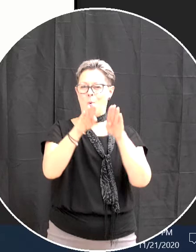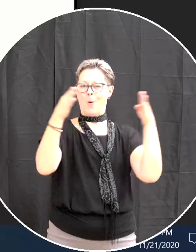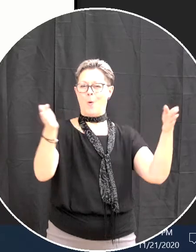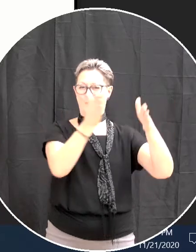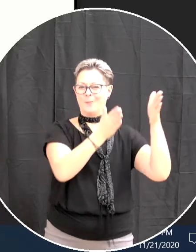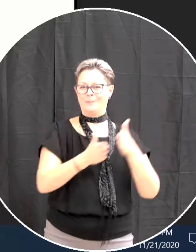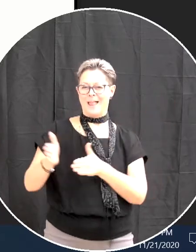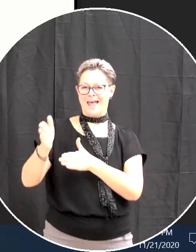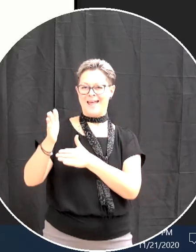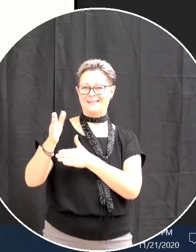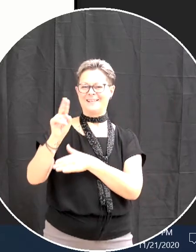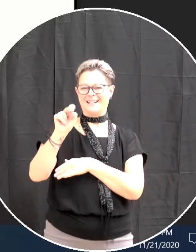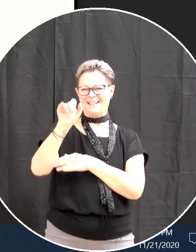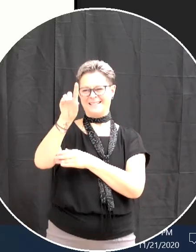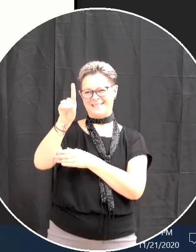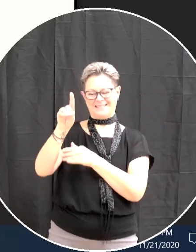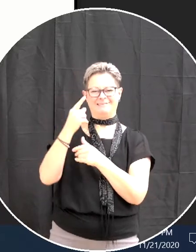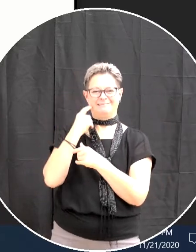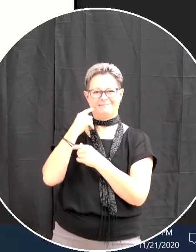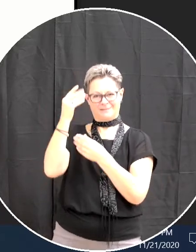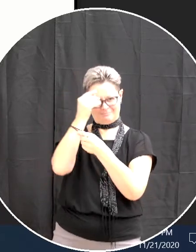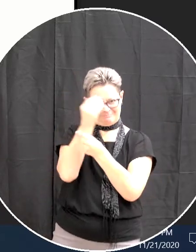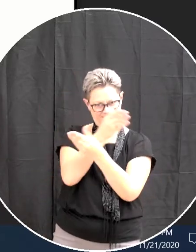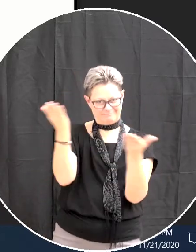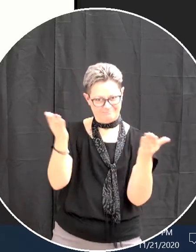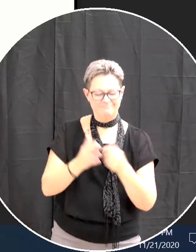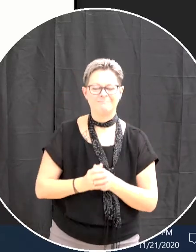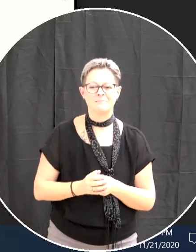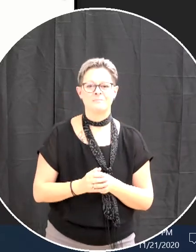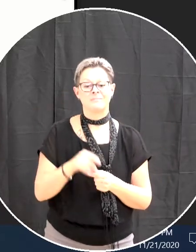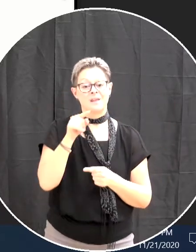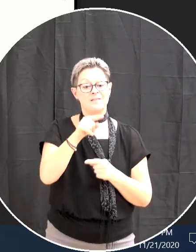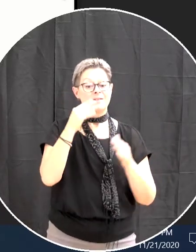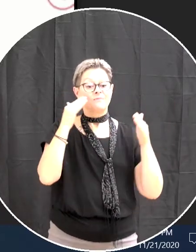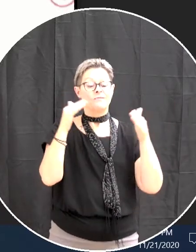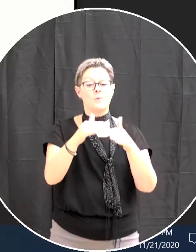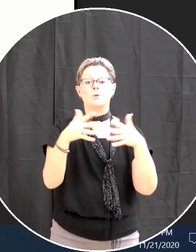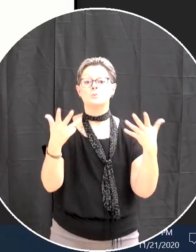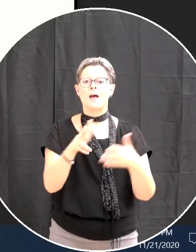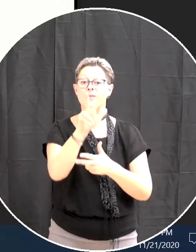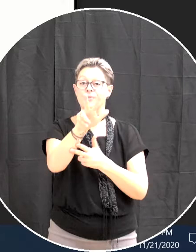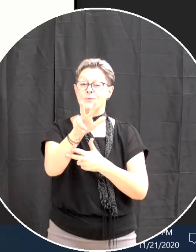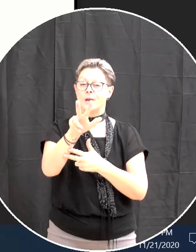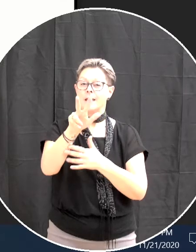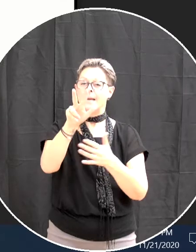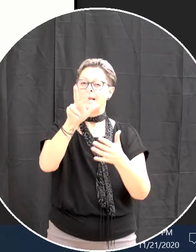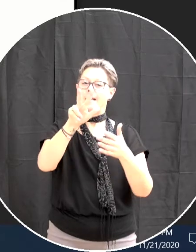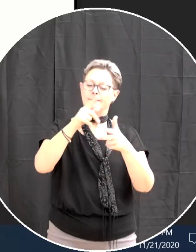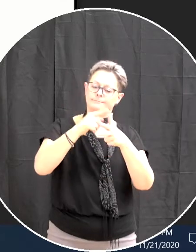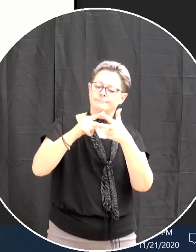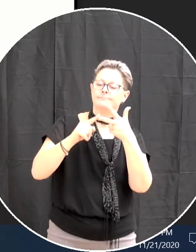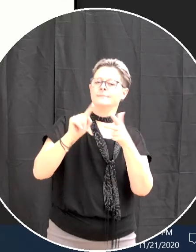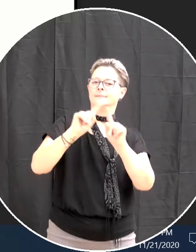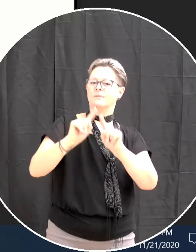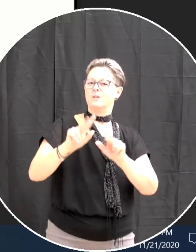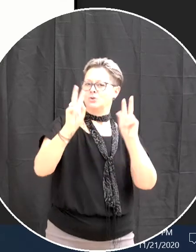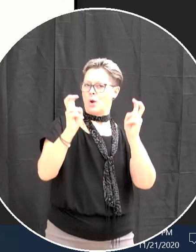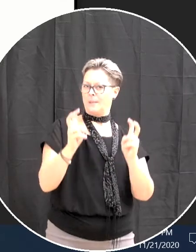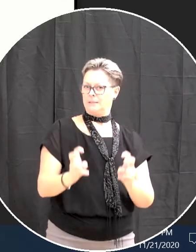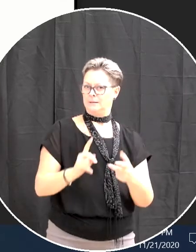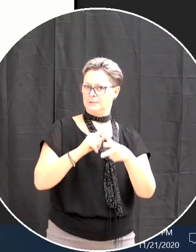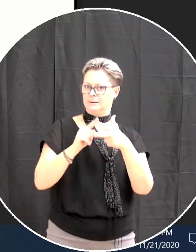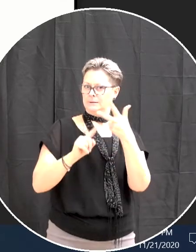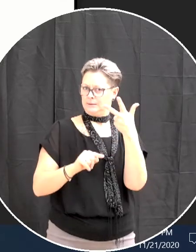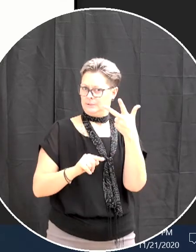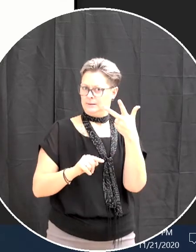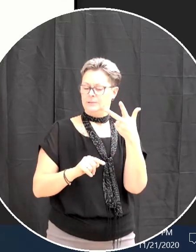school district, and our daily learning activities are centered around 3 main ideas. And it's important to note that these